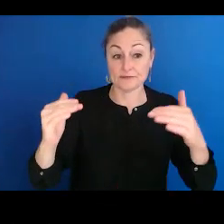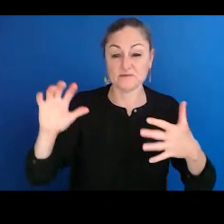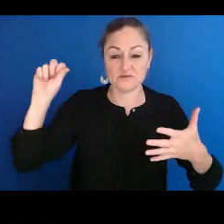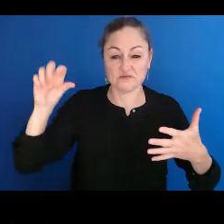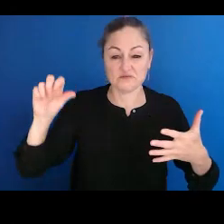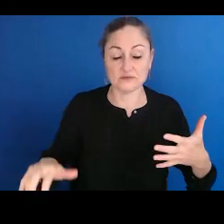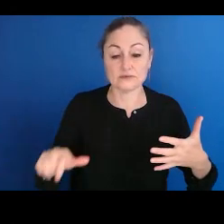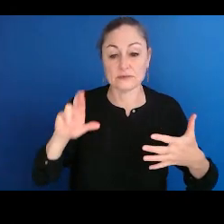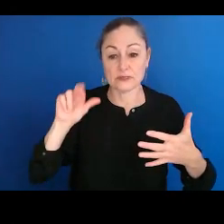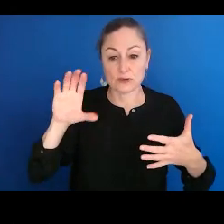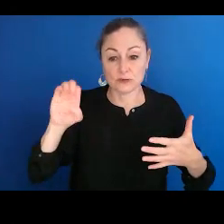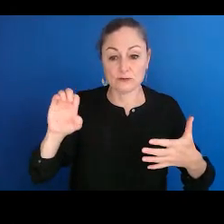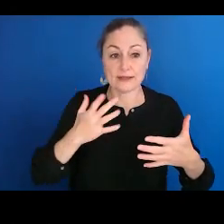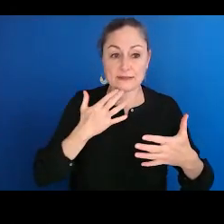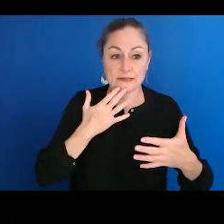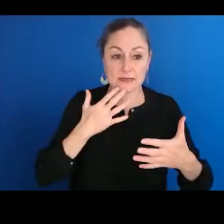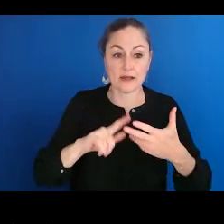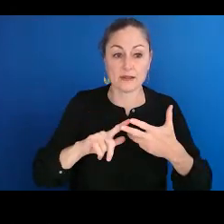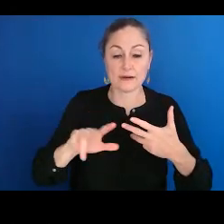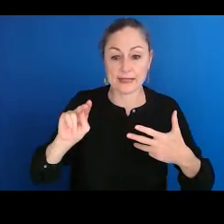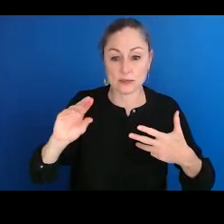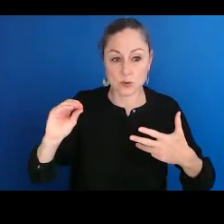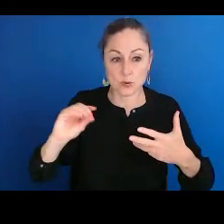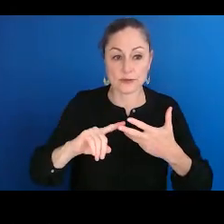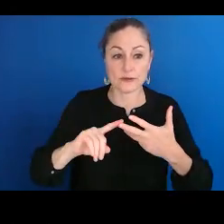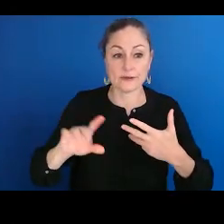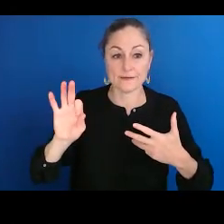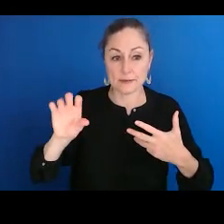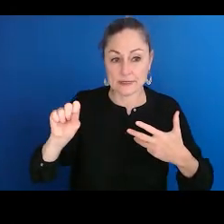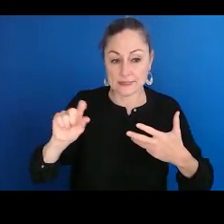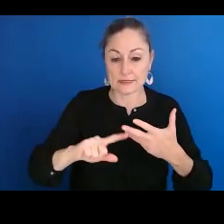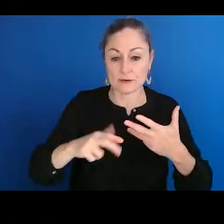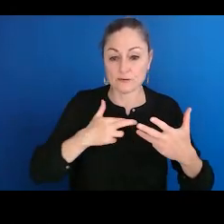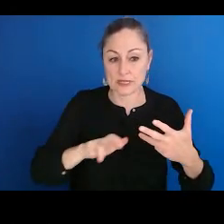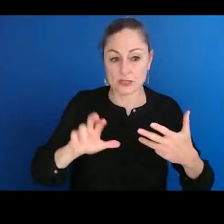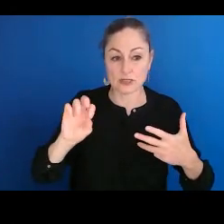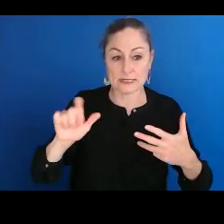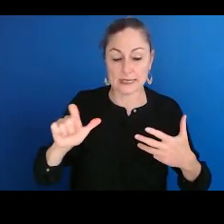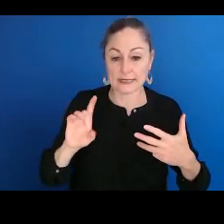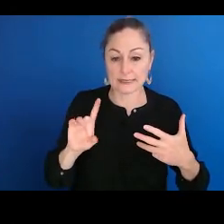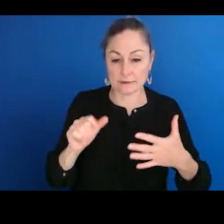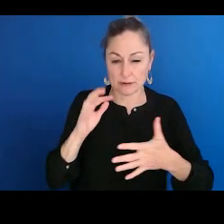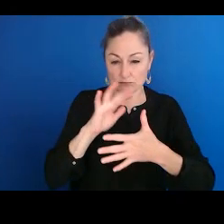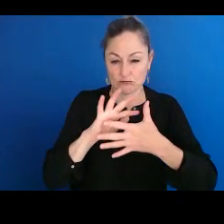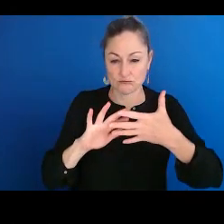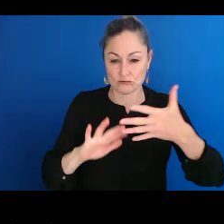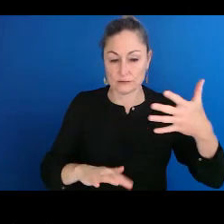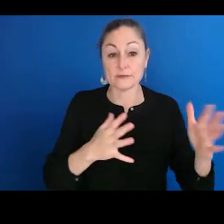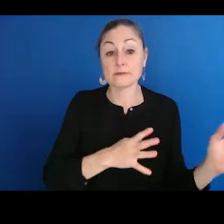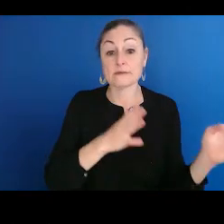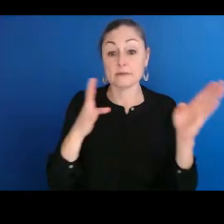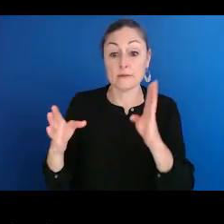national origin, familial status, religion, sex, and disability. On the right-hand side of the screen,